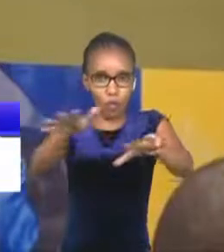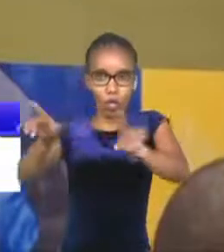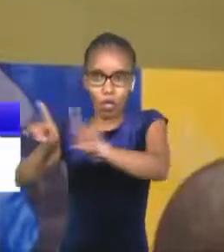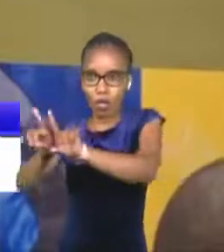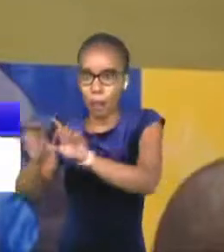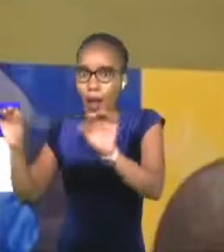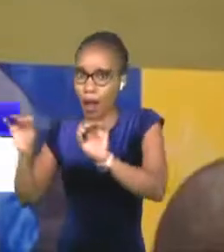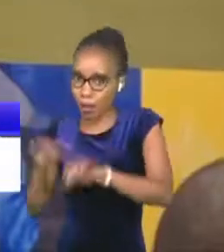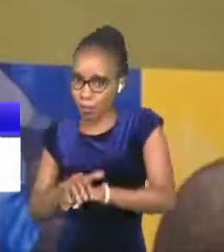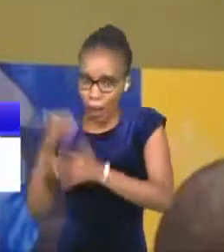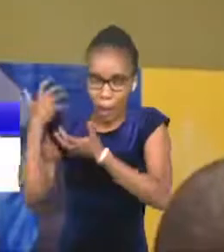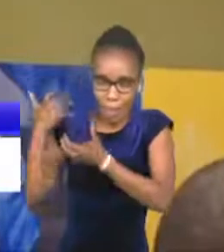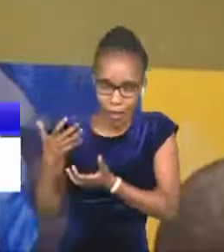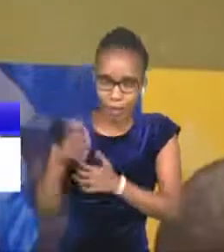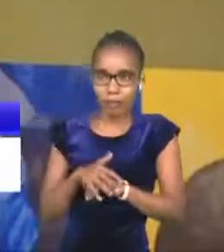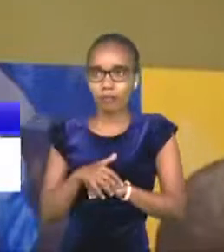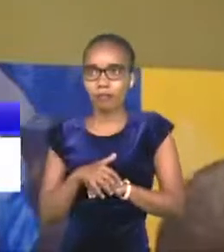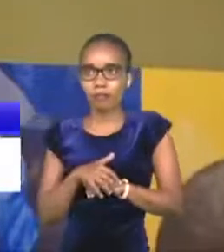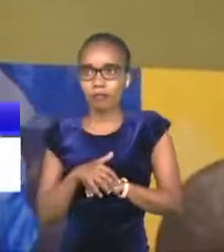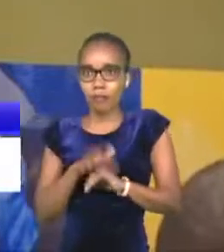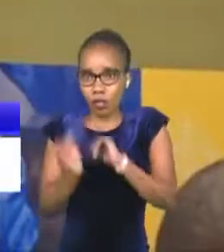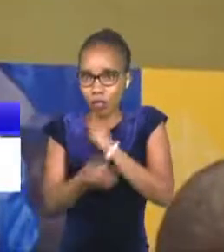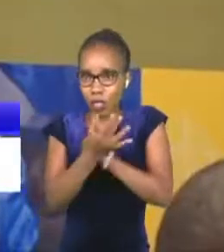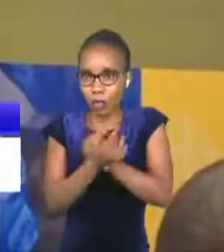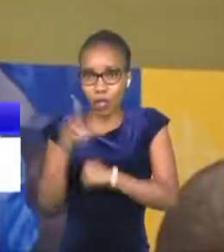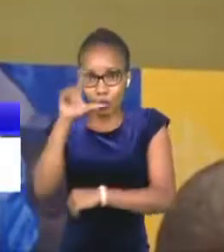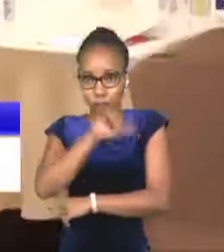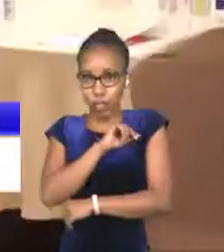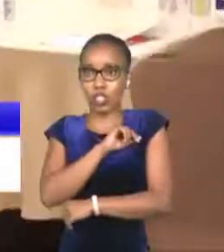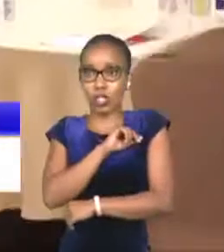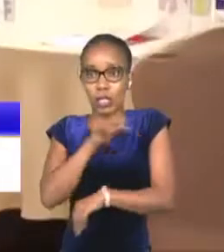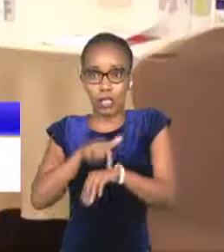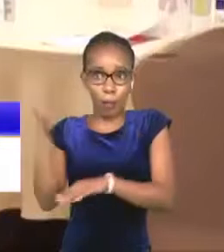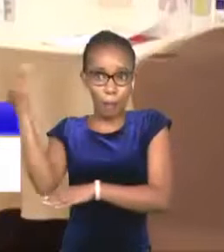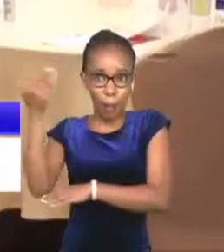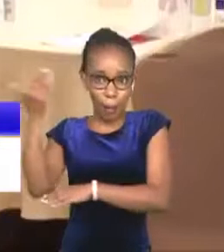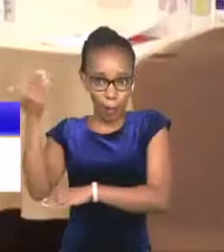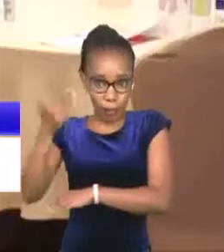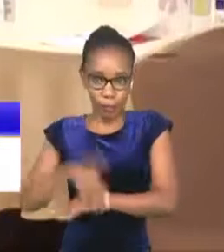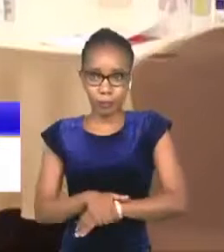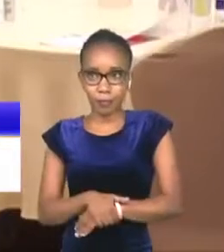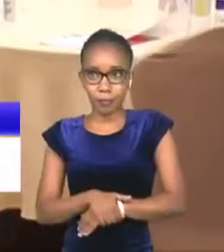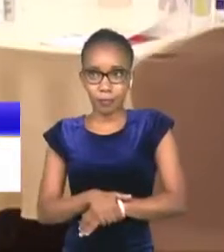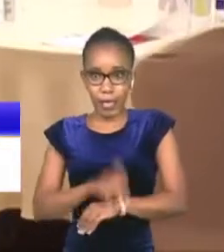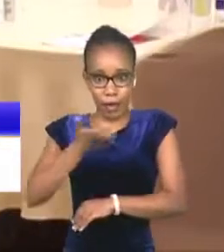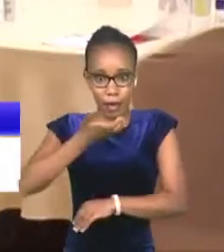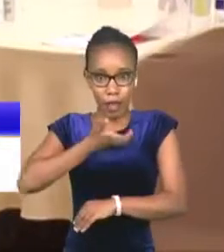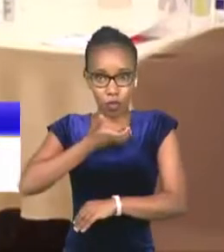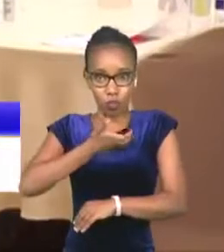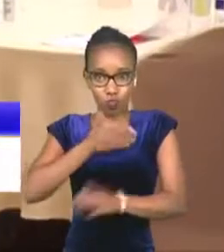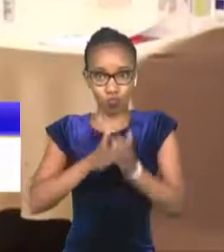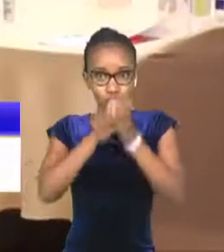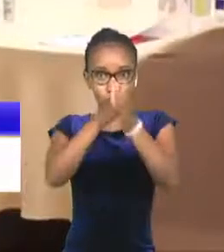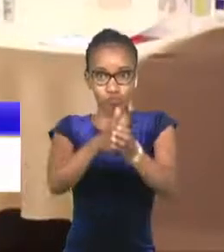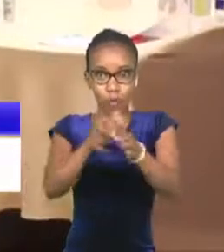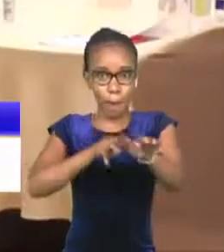greatest burden, as was ably demonstrated here in the presentation. The council is set to provide leadership